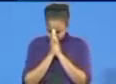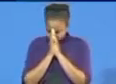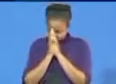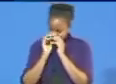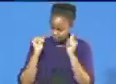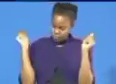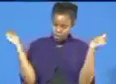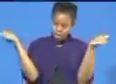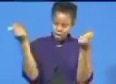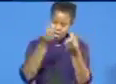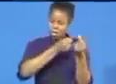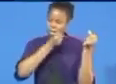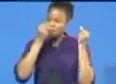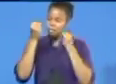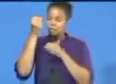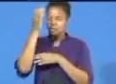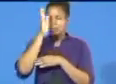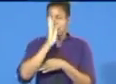Almighty God,